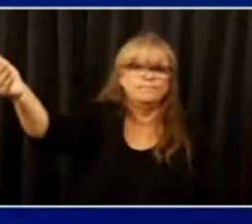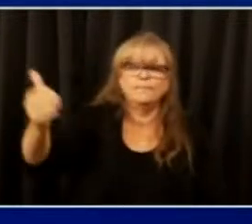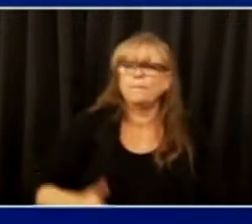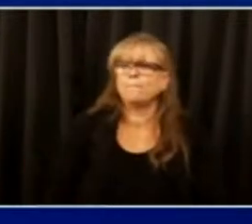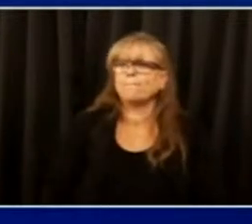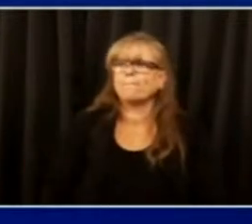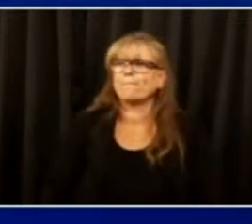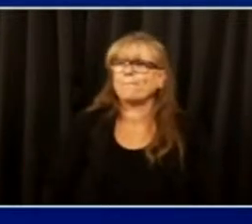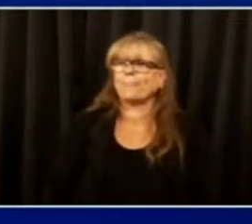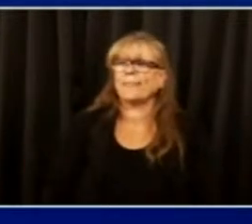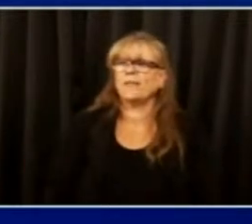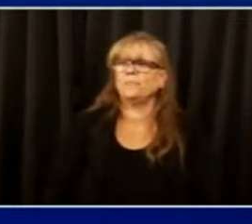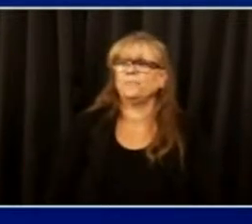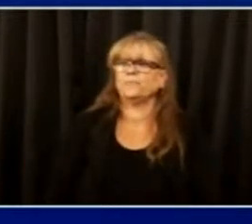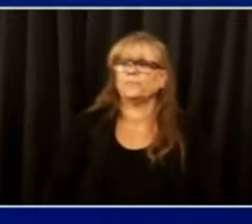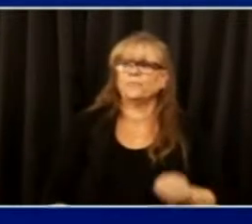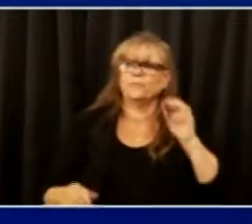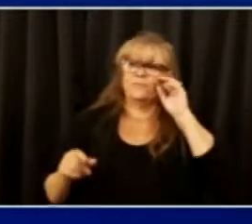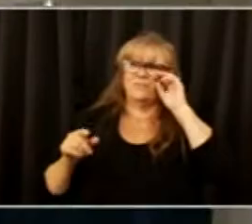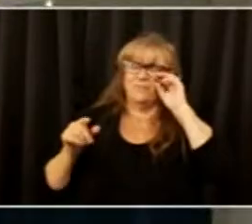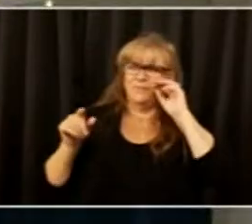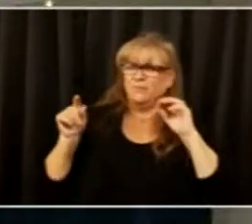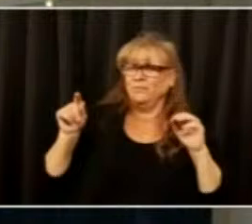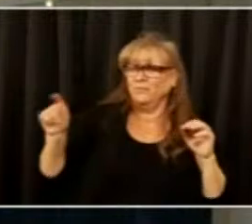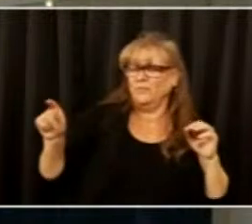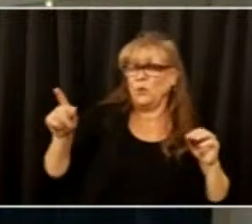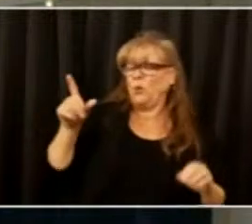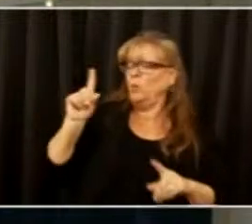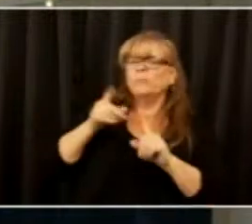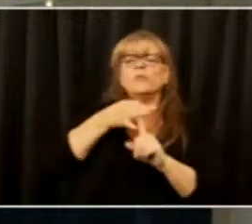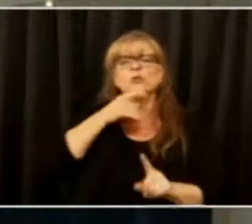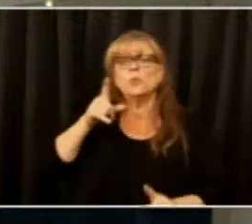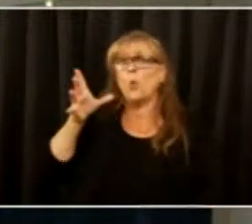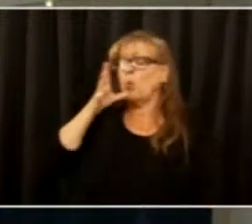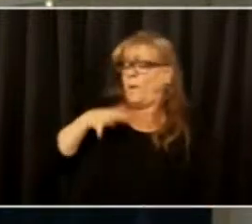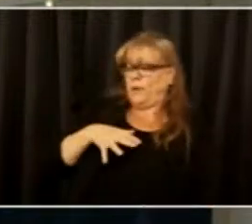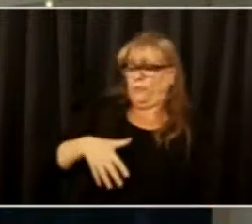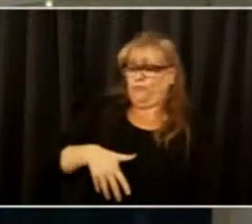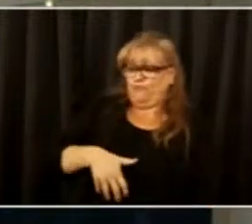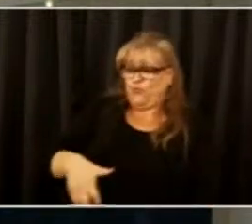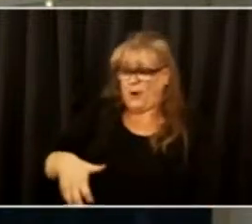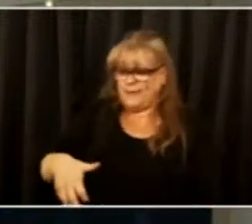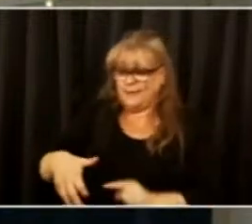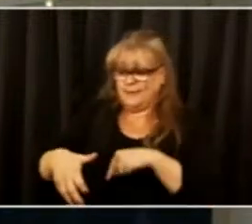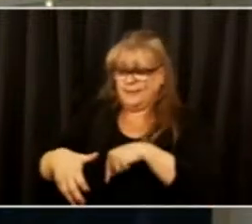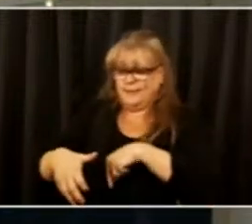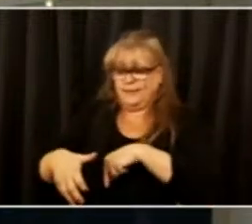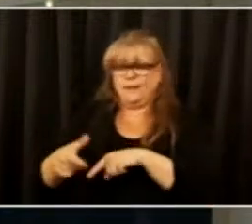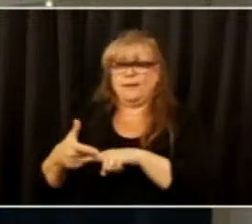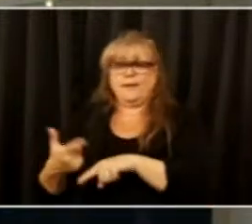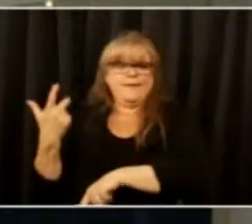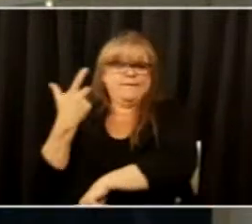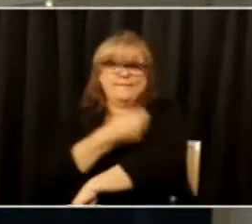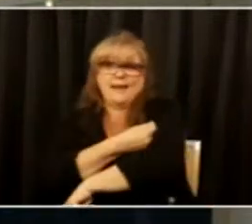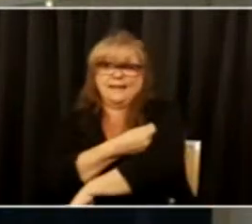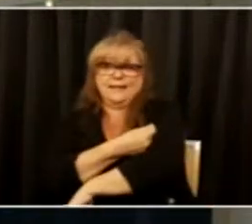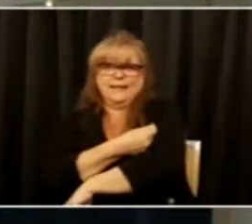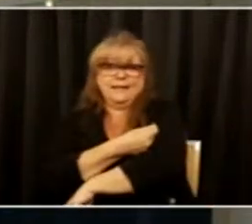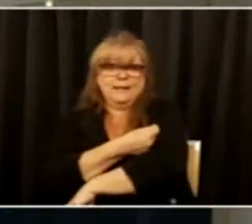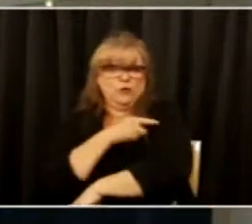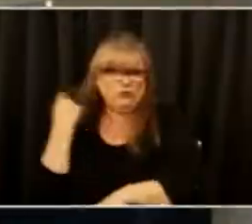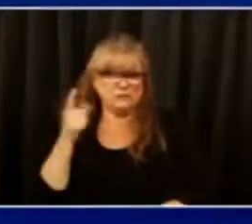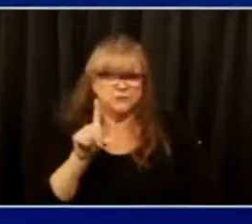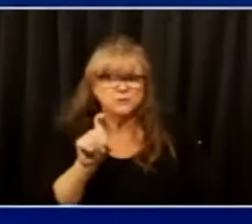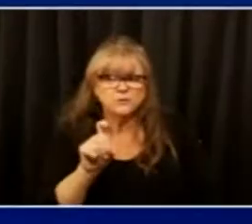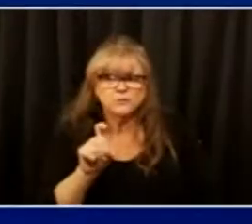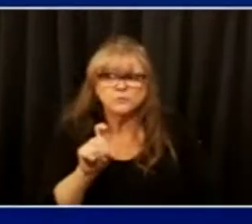vaccinated, or is it safer to risk getting COVID if you're currently pregnant? Yeah, so we know that pregnancy is actually a risk factor for